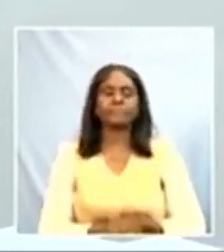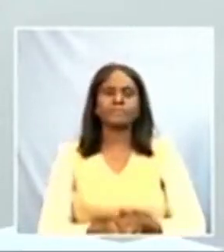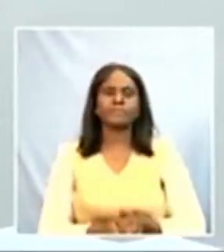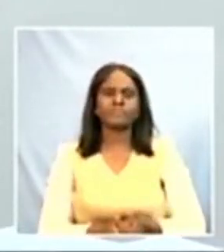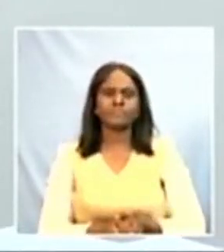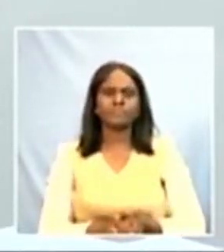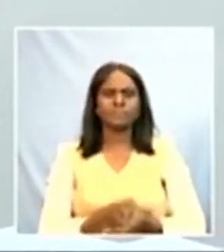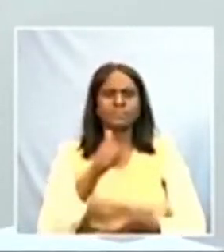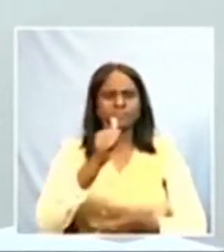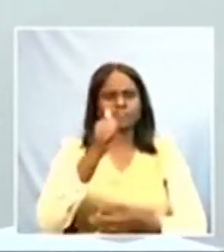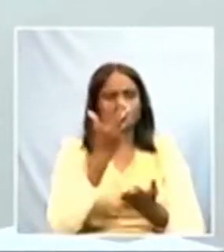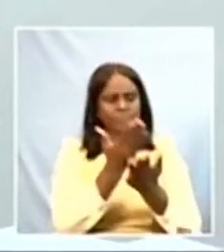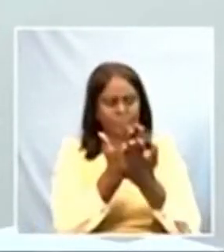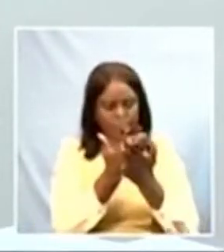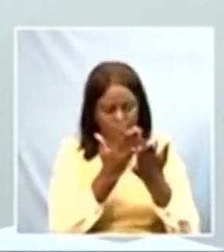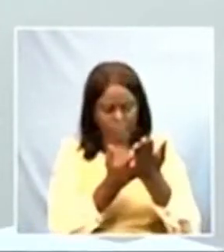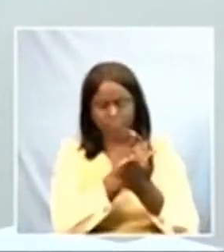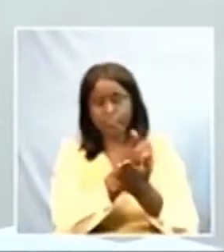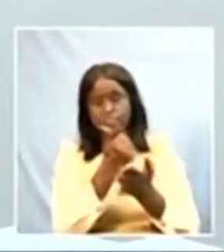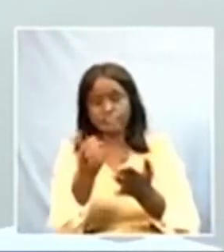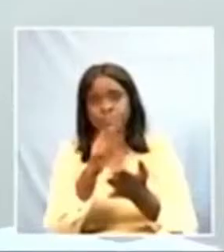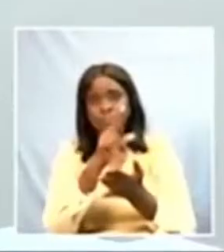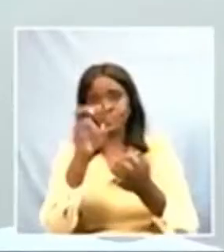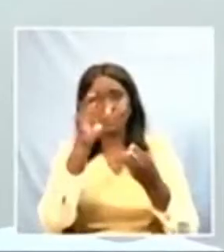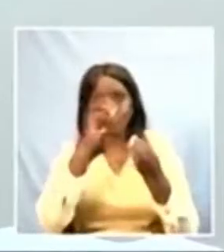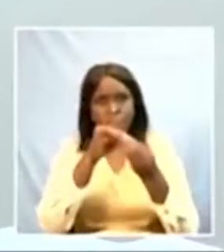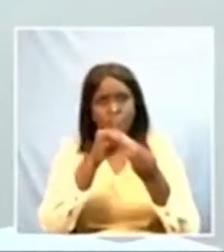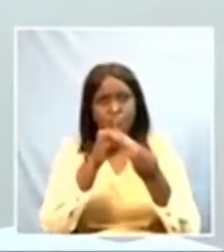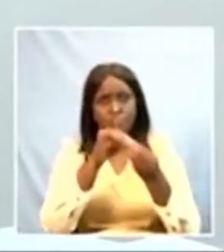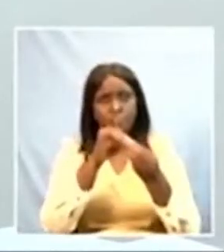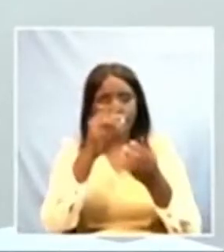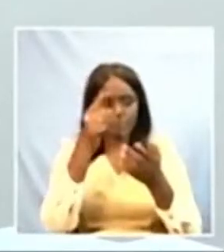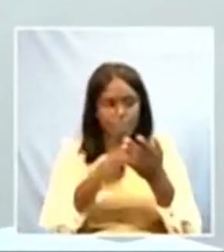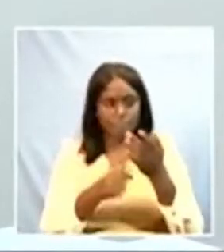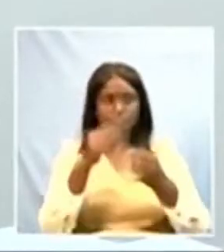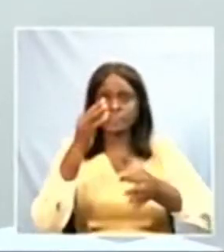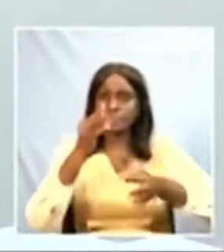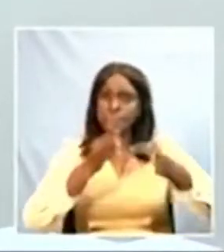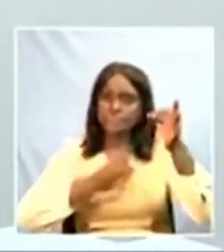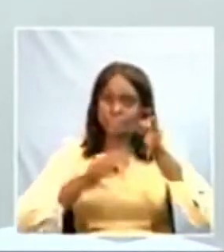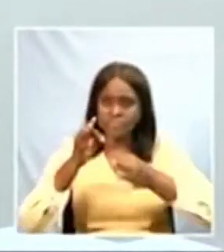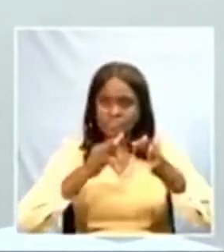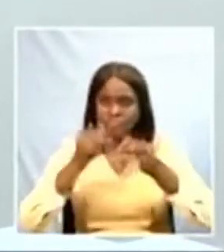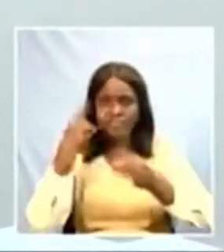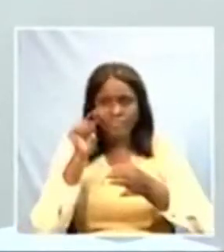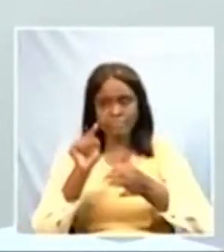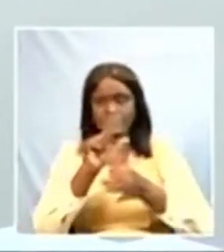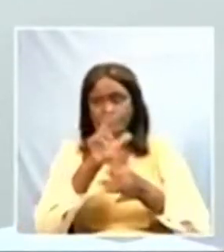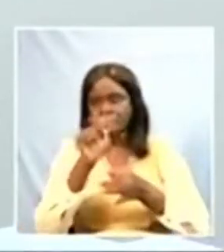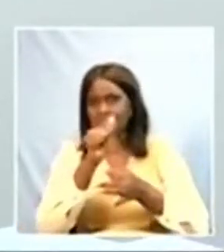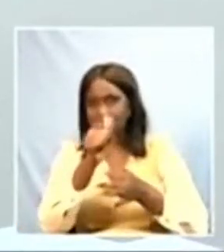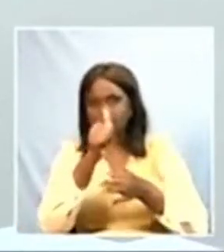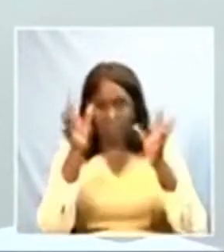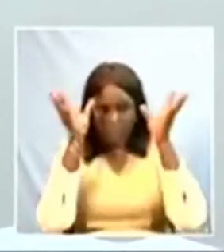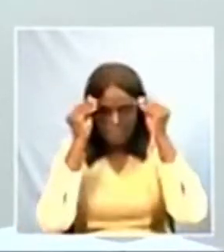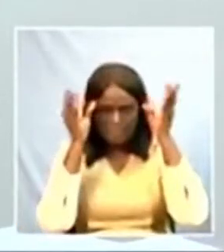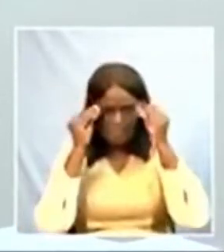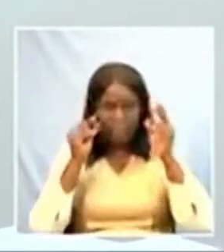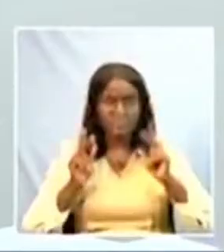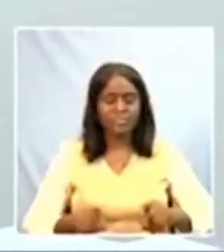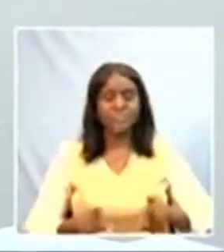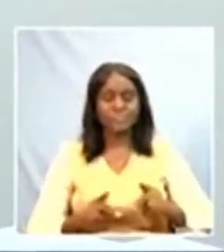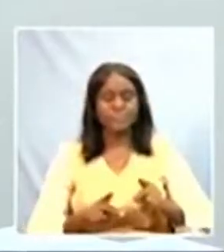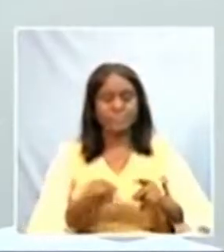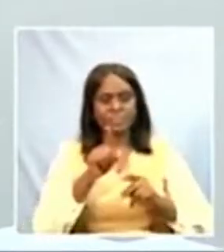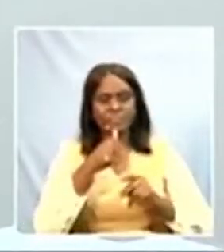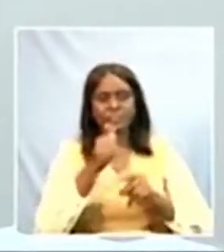So you are proposing another 300 plus. What is the justification for that 300? You as a technical person,